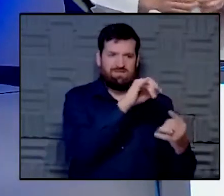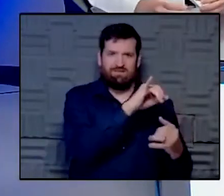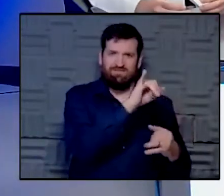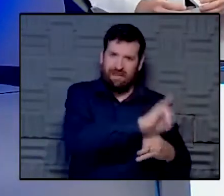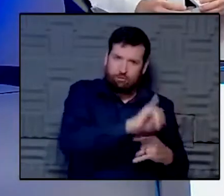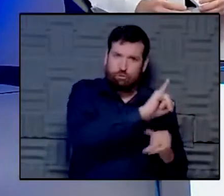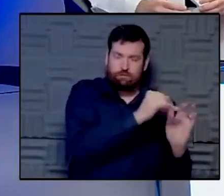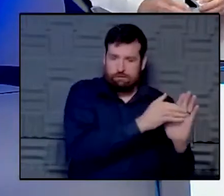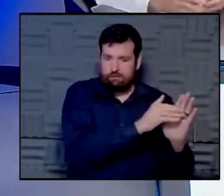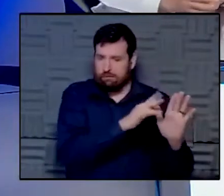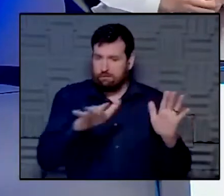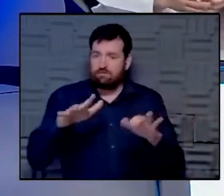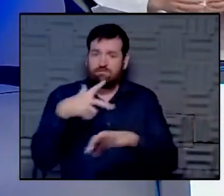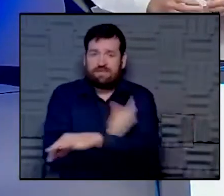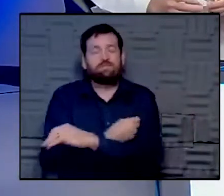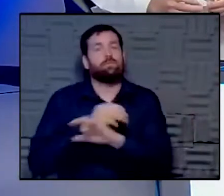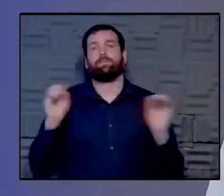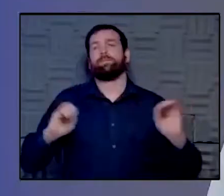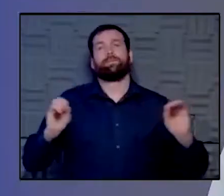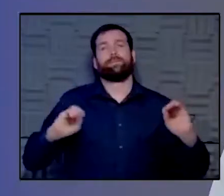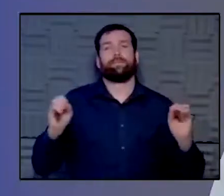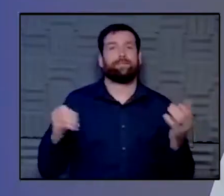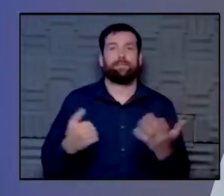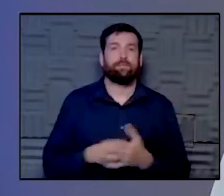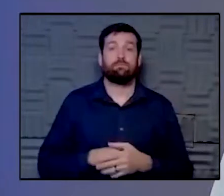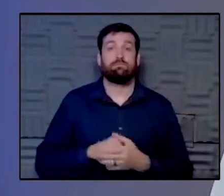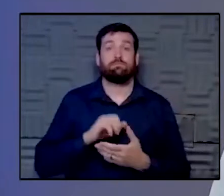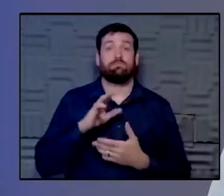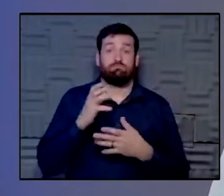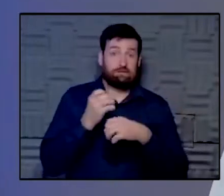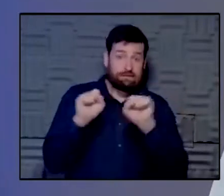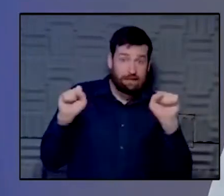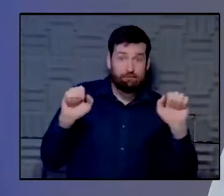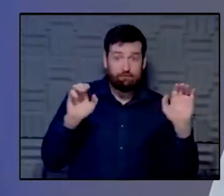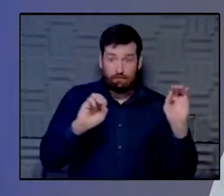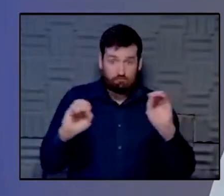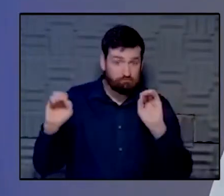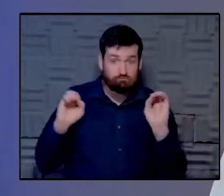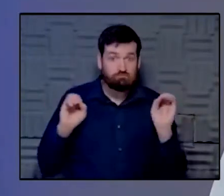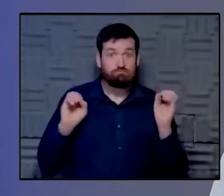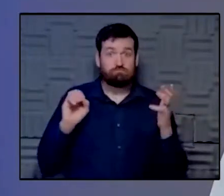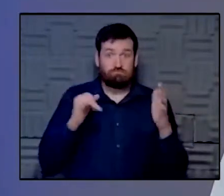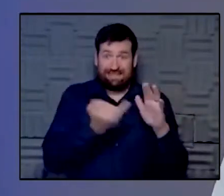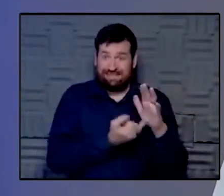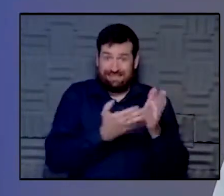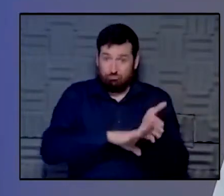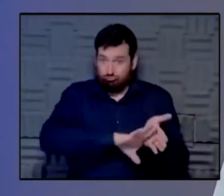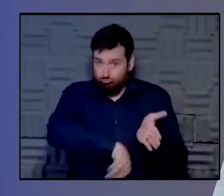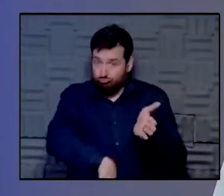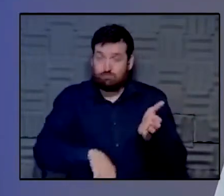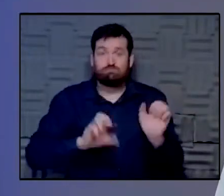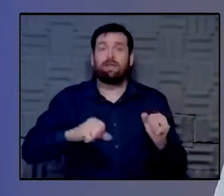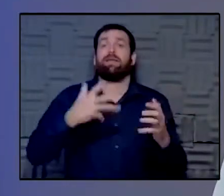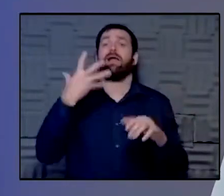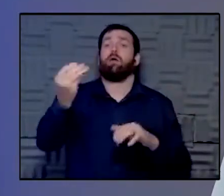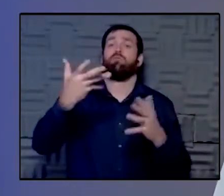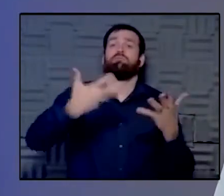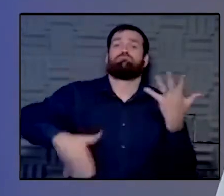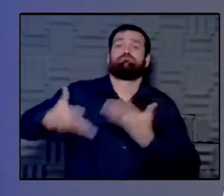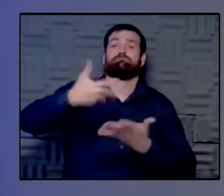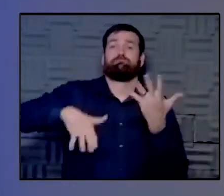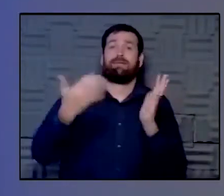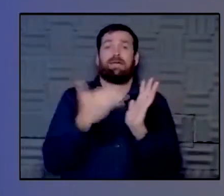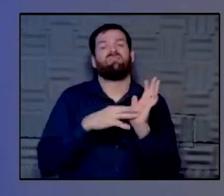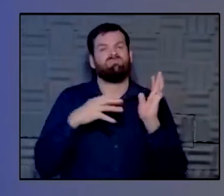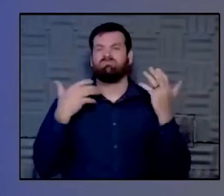infection and vaccination. So after you are safe and have gotten out of your isolation period and can be out in public, you